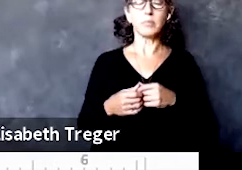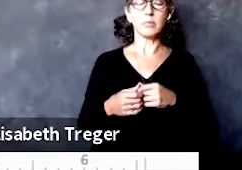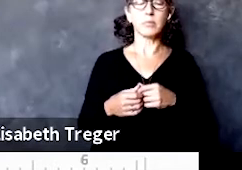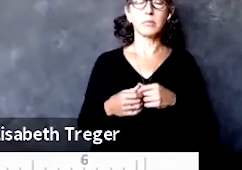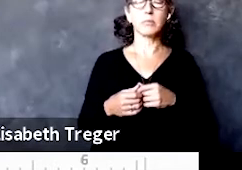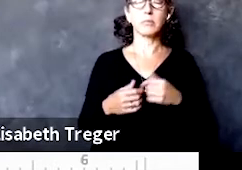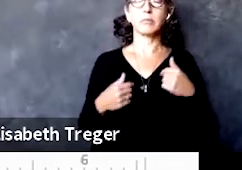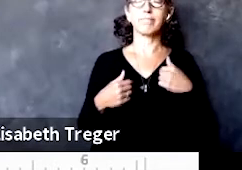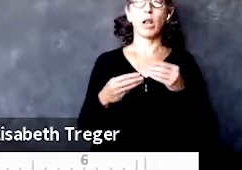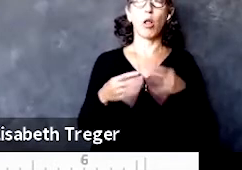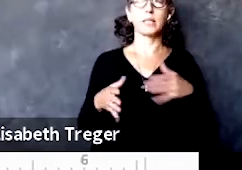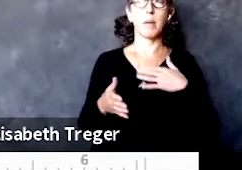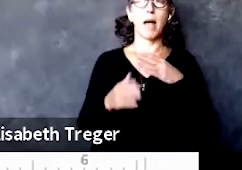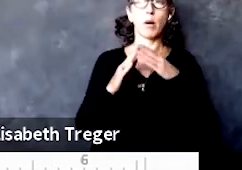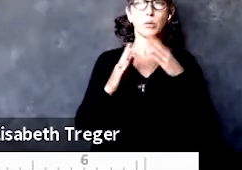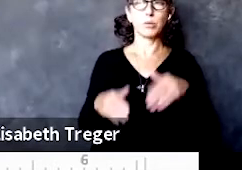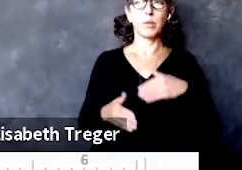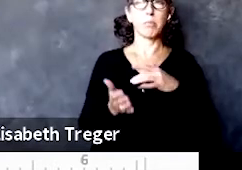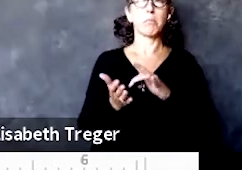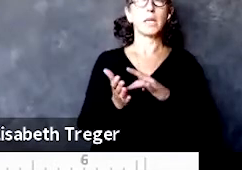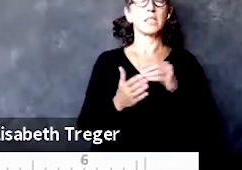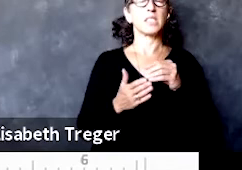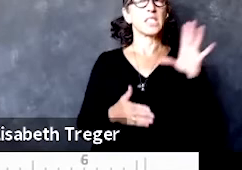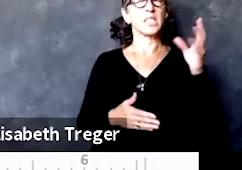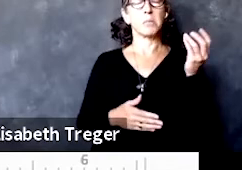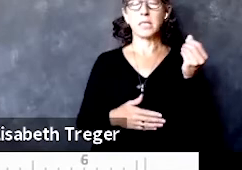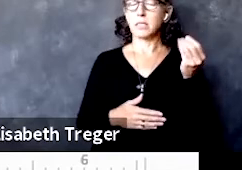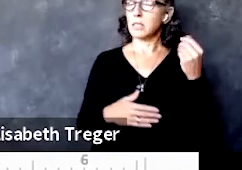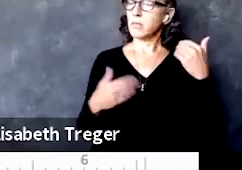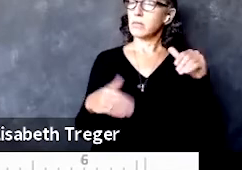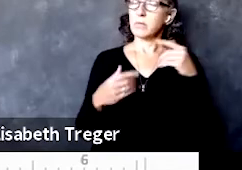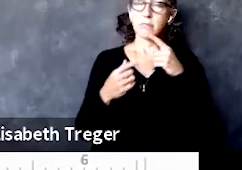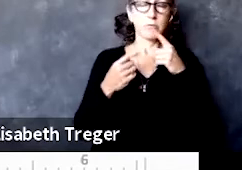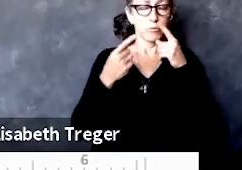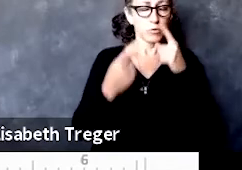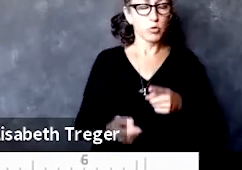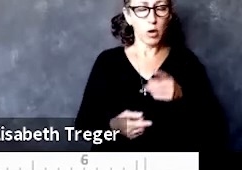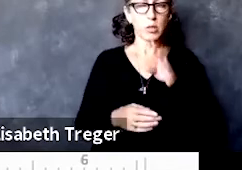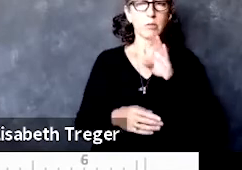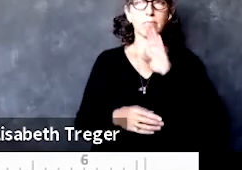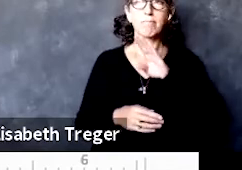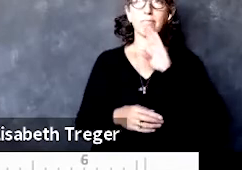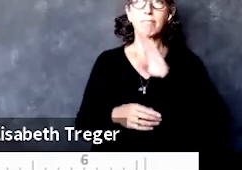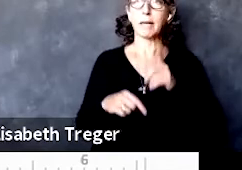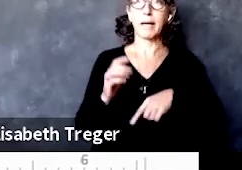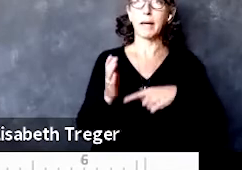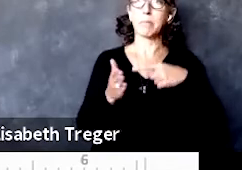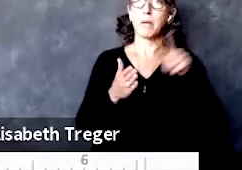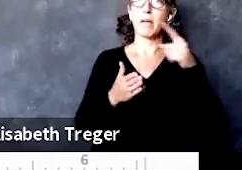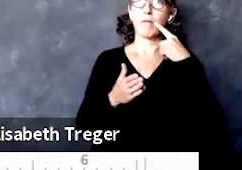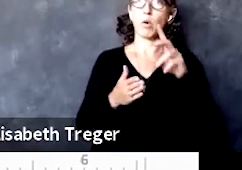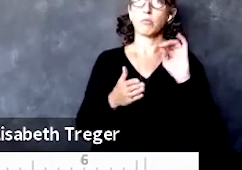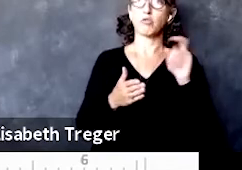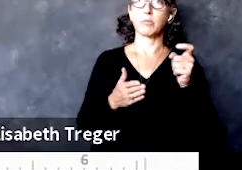house because the medicine's so expensive, and what a struggle it is when you can't pay for the prescription